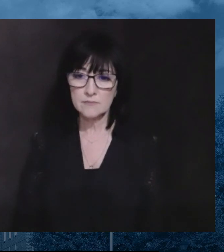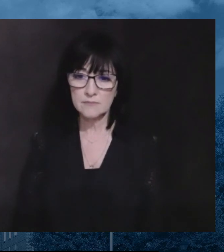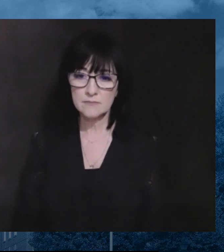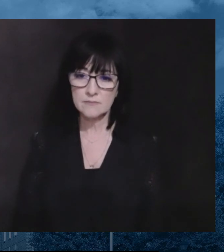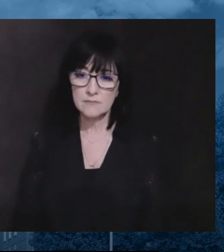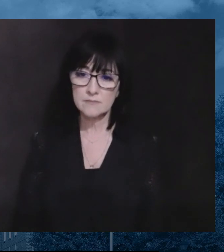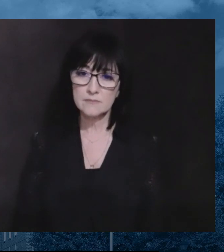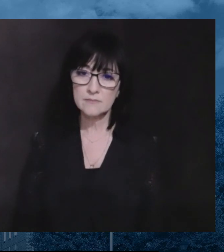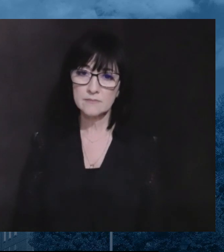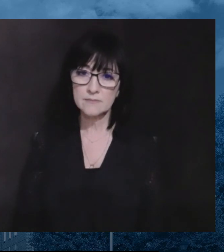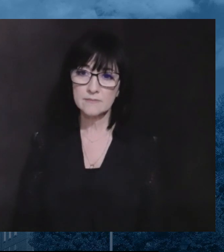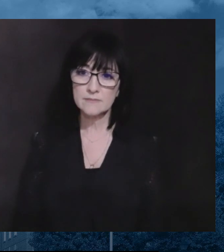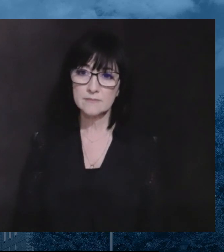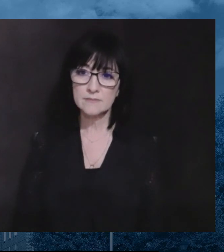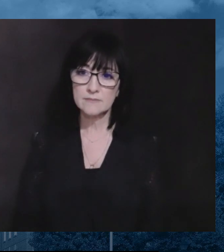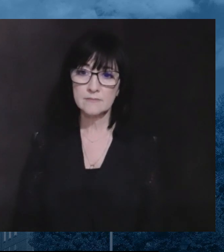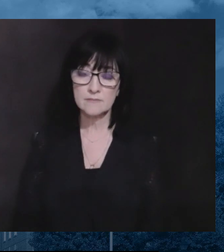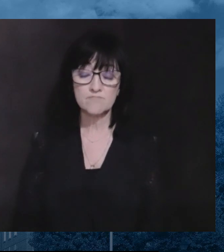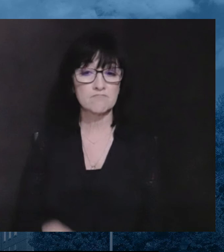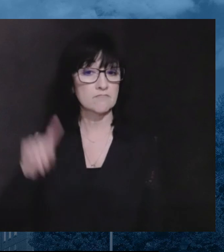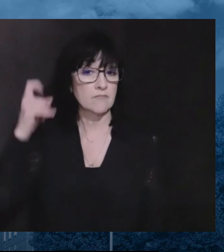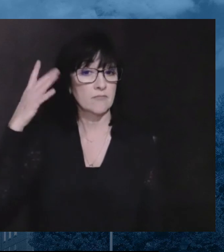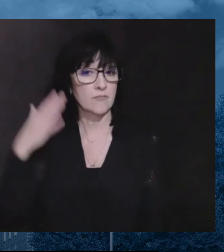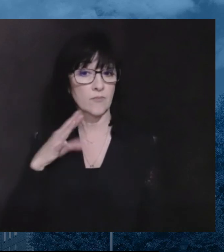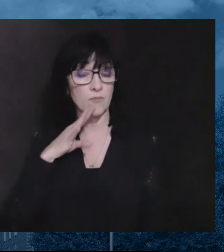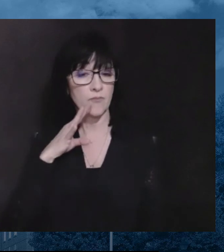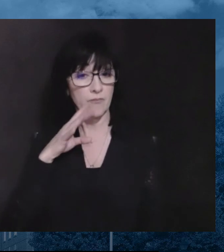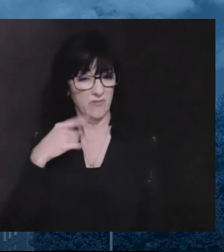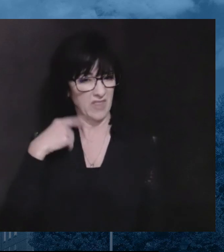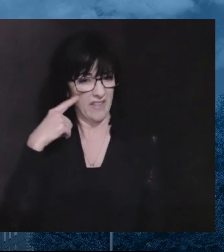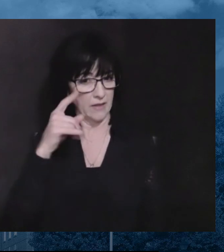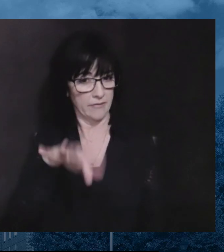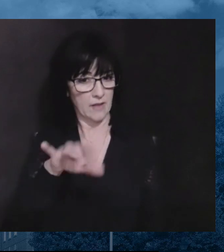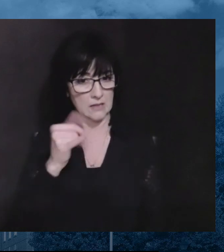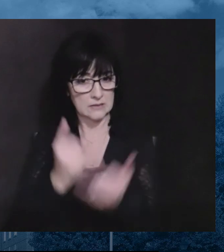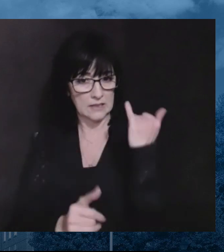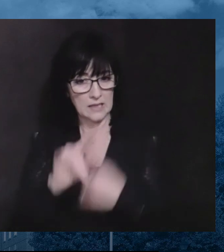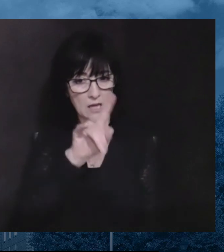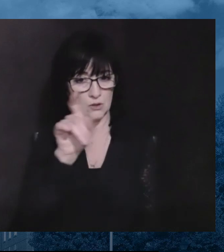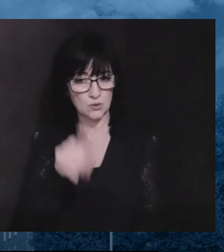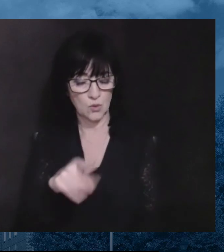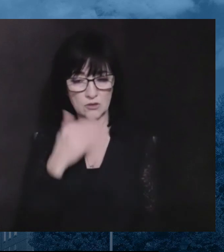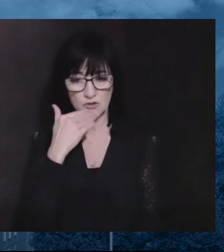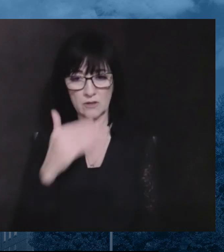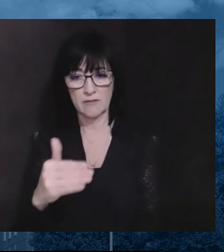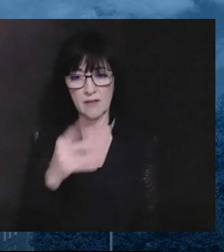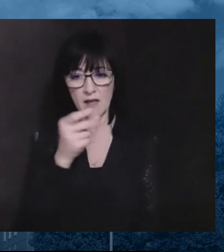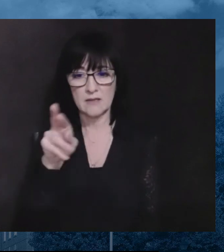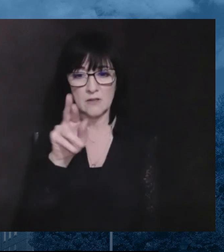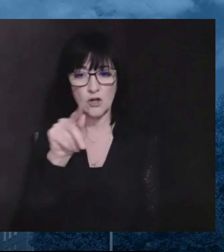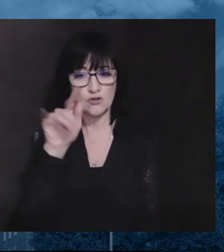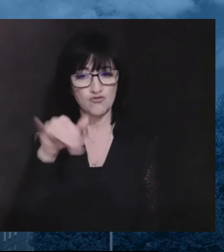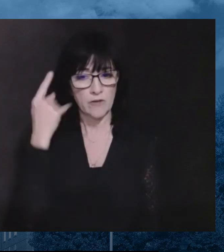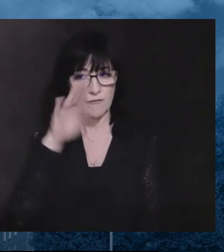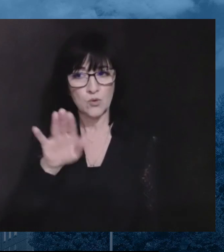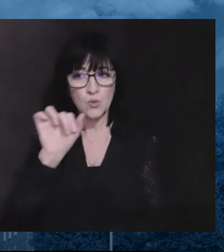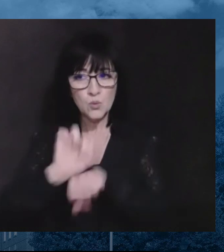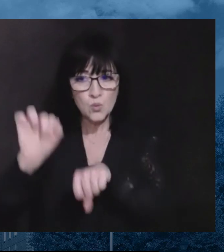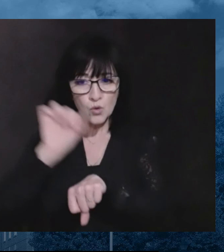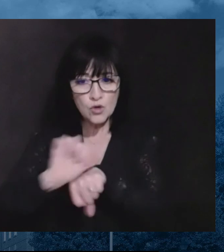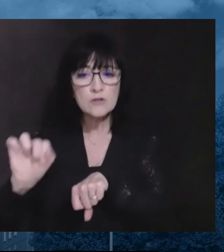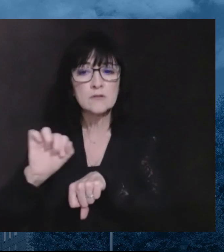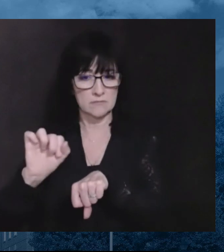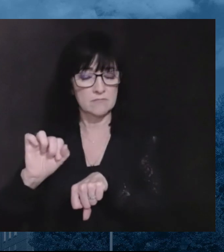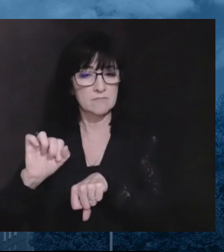So I think that was the last question. I want to thank Dr. Rattay again for her work, and in